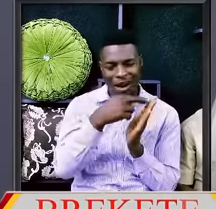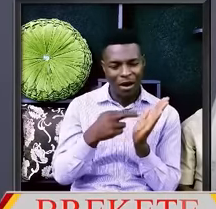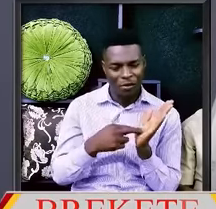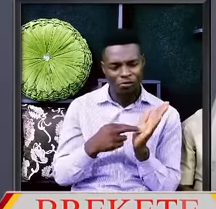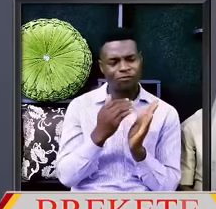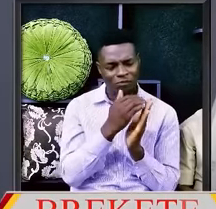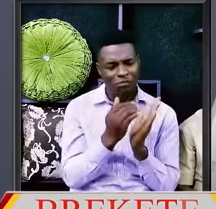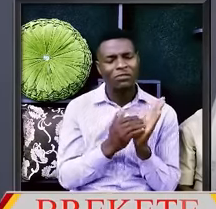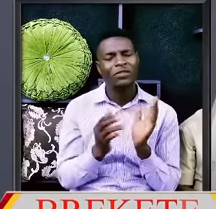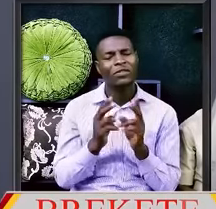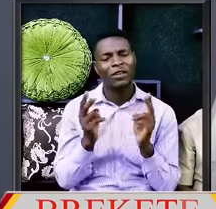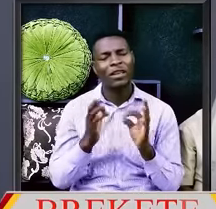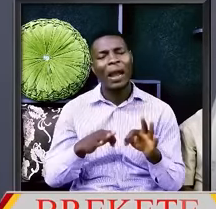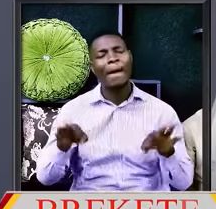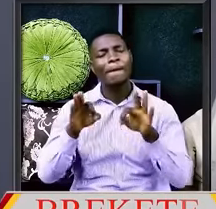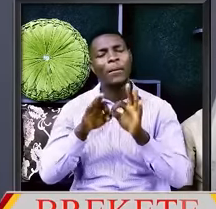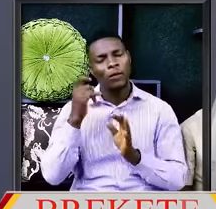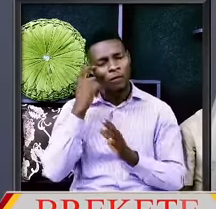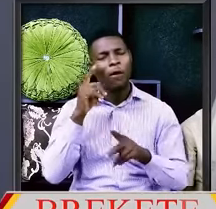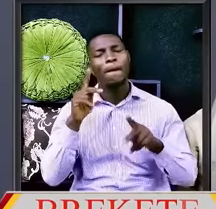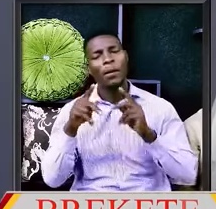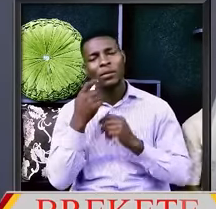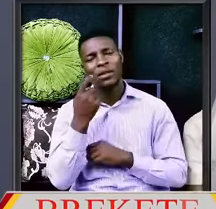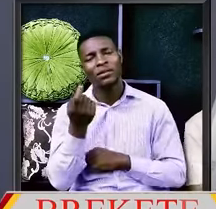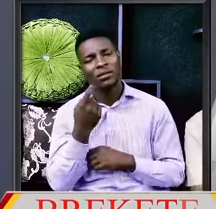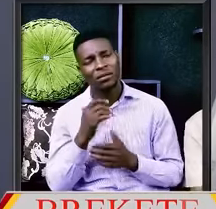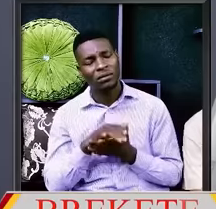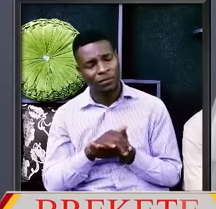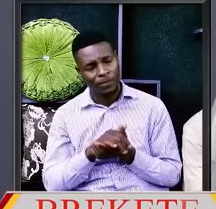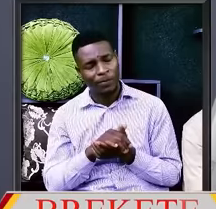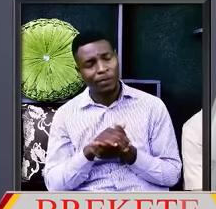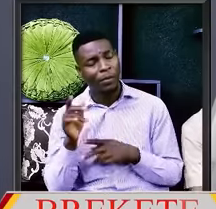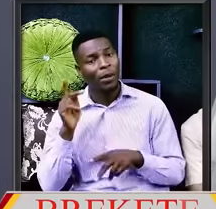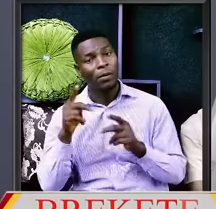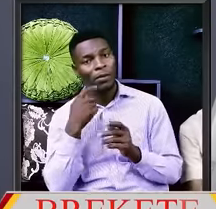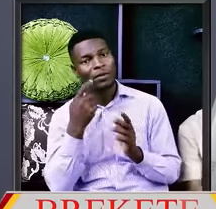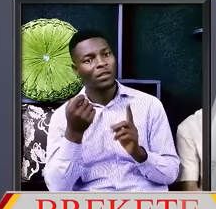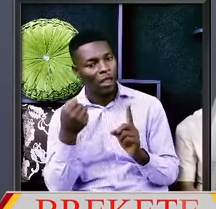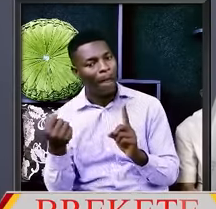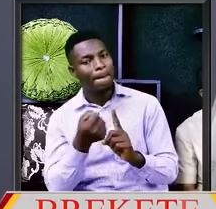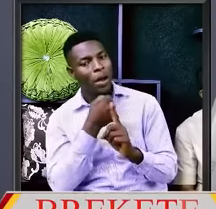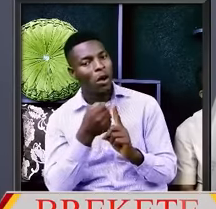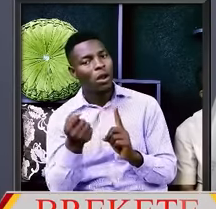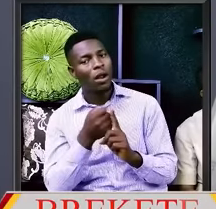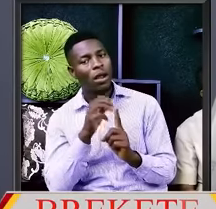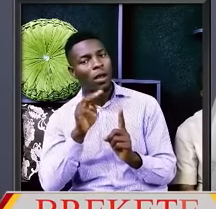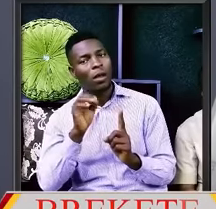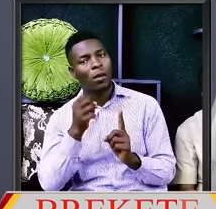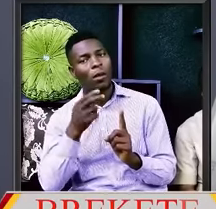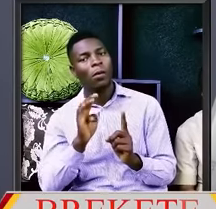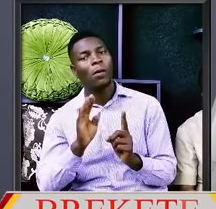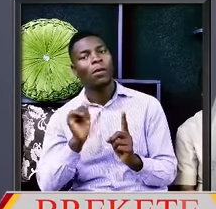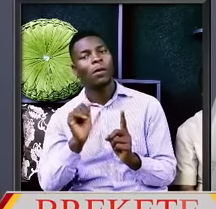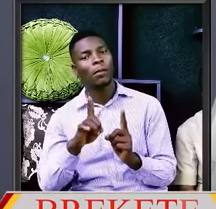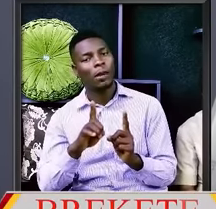important. For those people where they talk, they say they bully Mohbad’s when they're